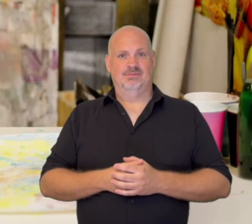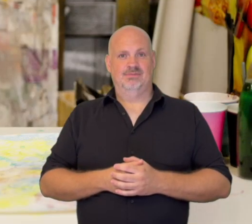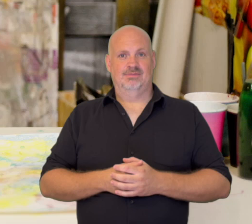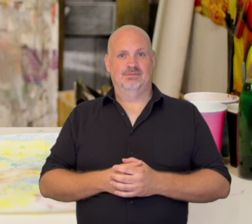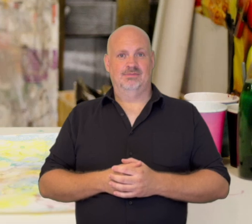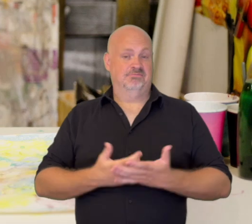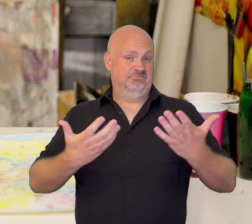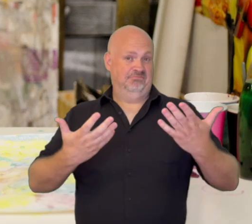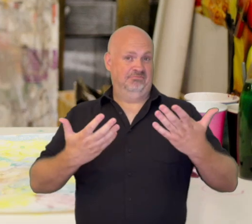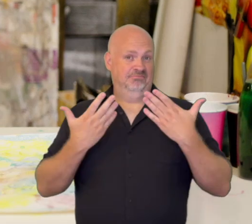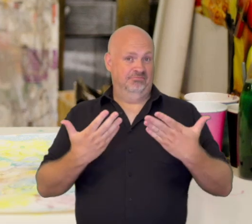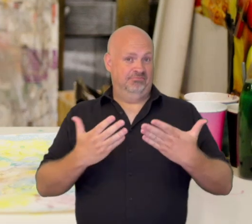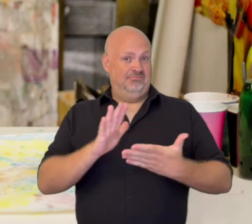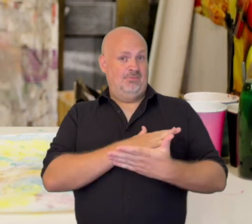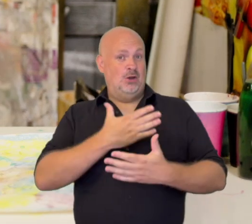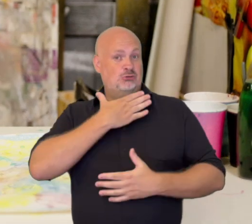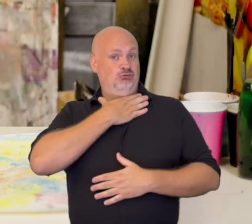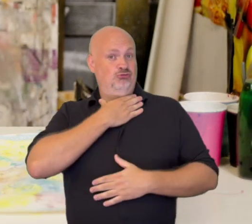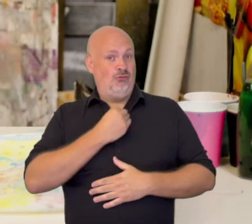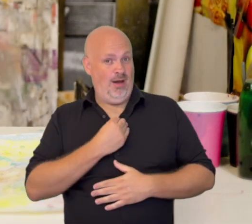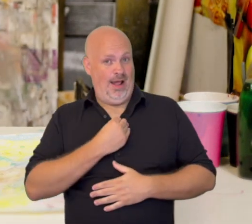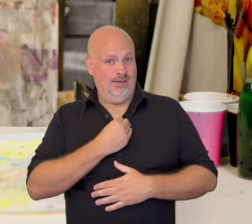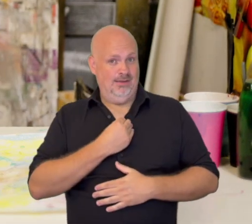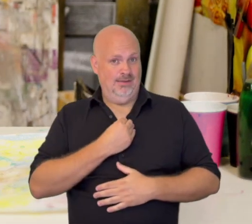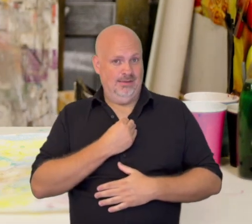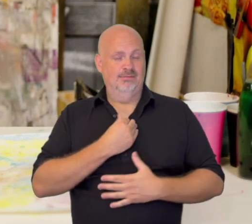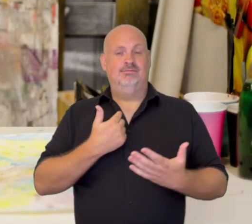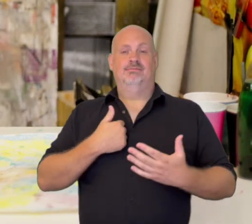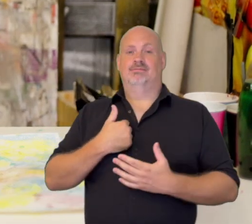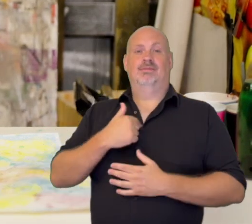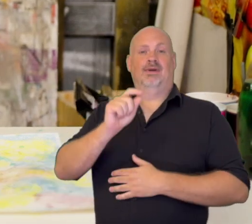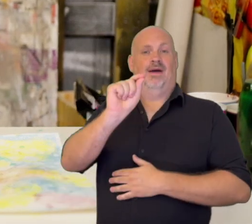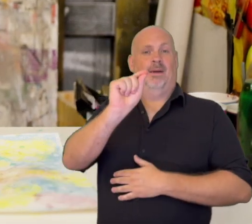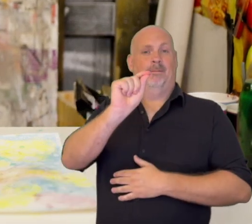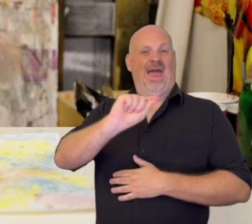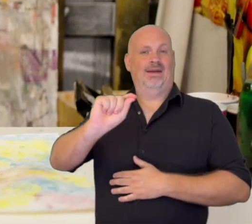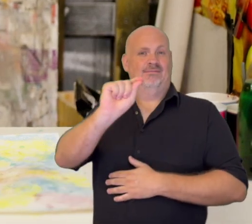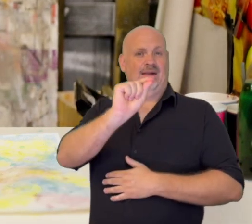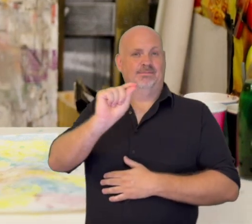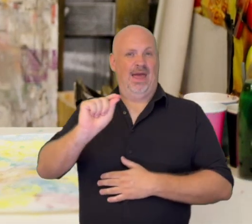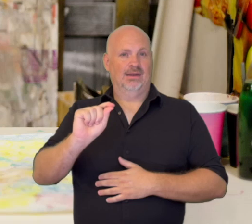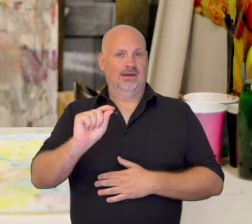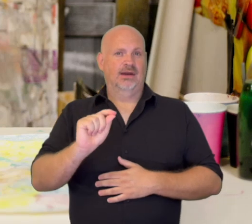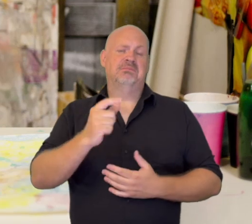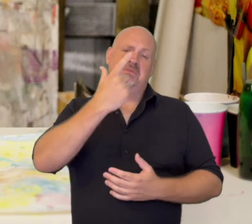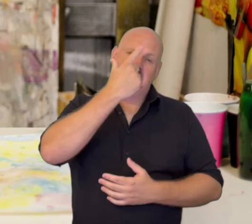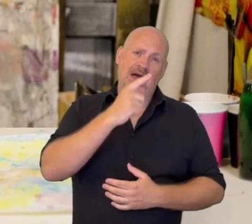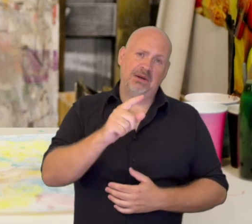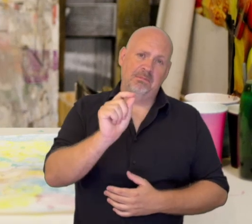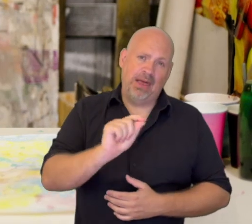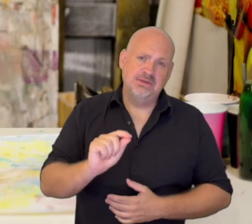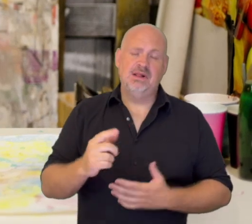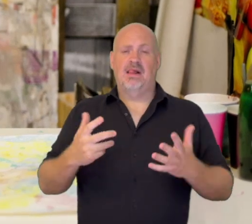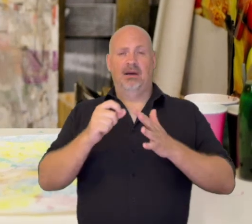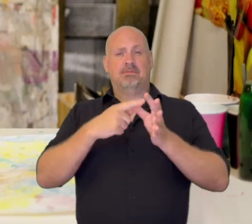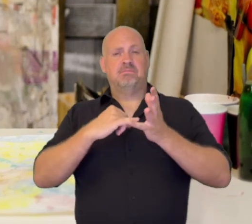Okay, so our works are now dry, and I'm going to select some felt pens, but you can use pencils, you can use